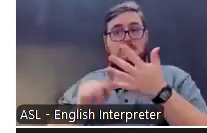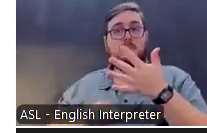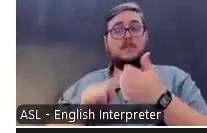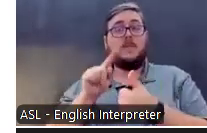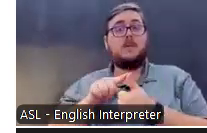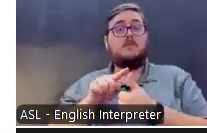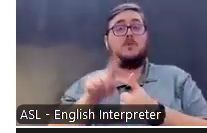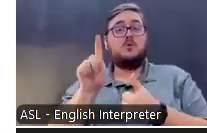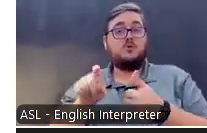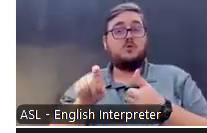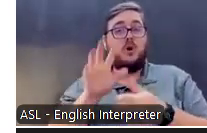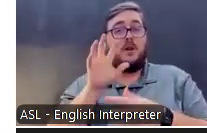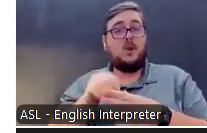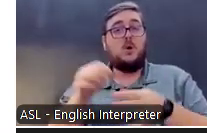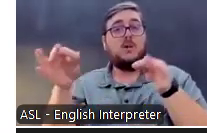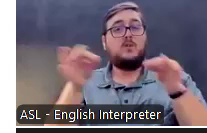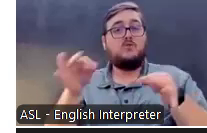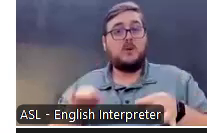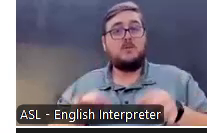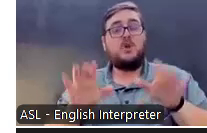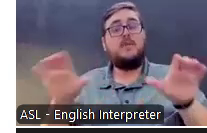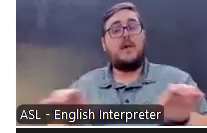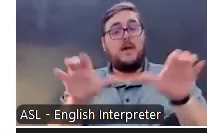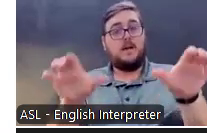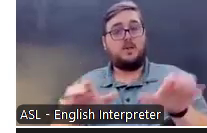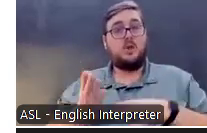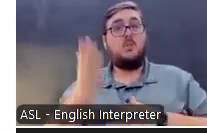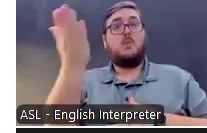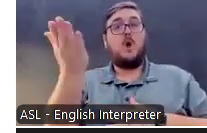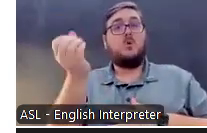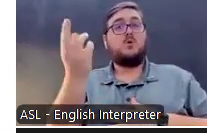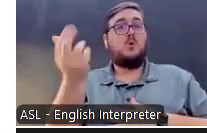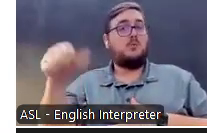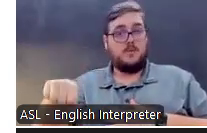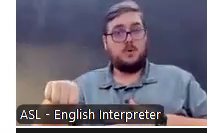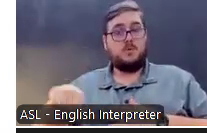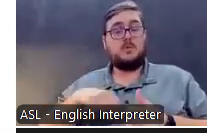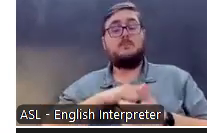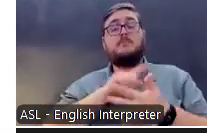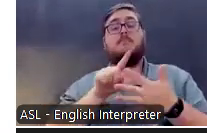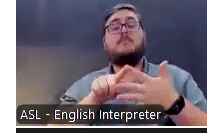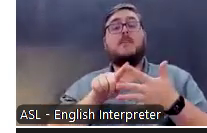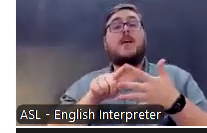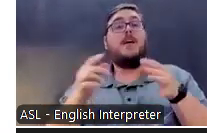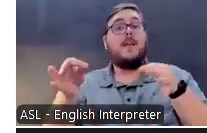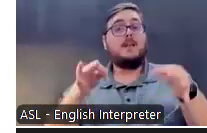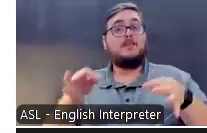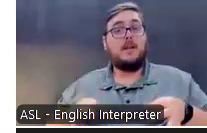of the action proposed or refused, an explanation of the reason for the proposal or